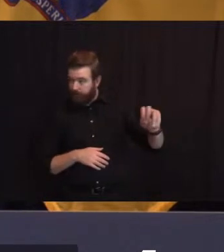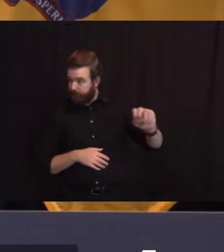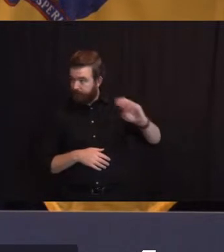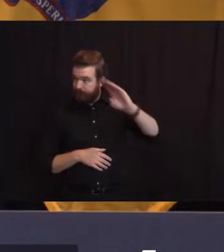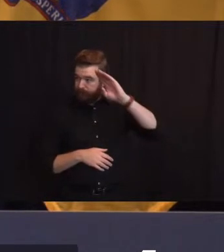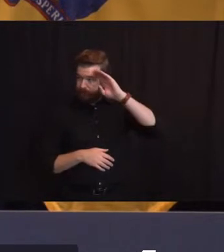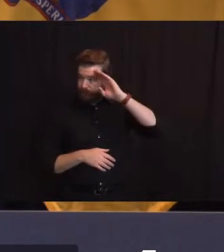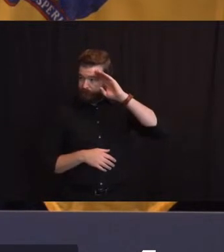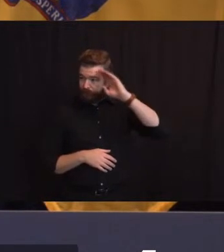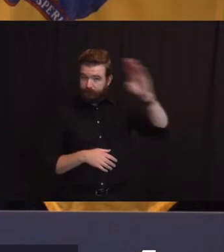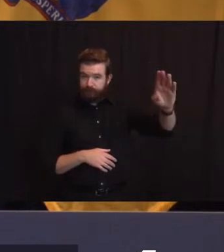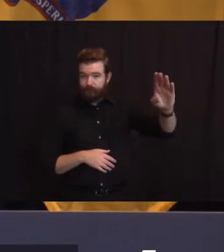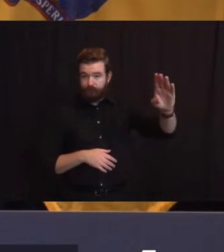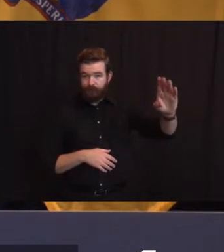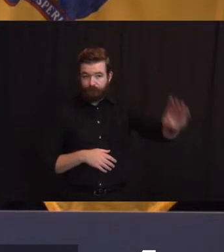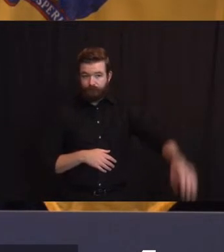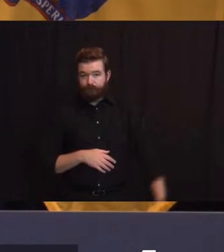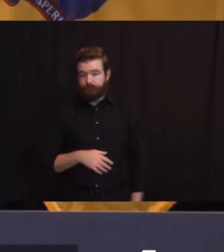Hi, Governor.